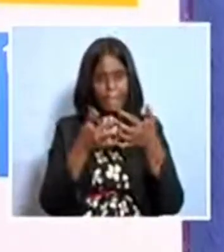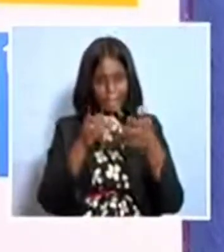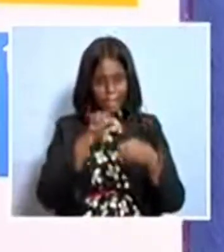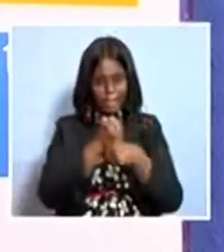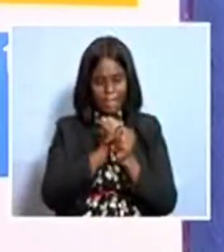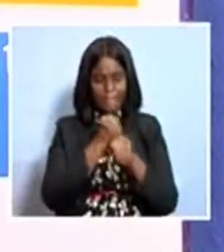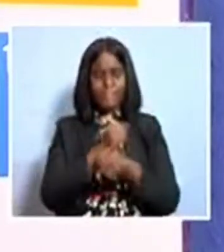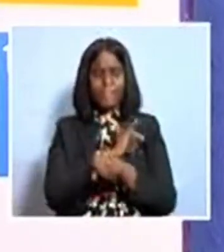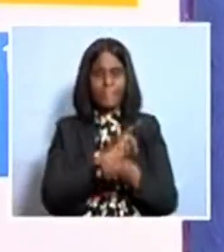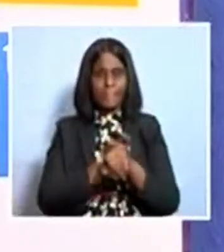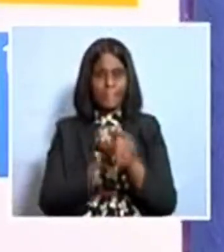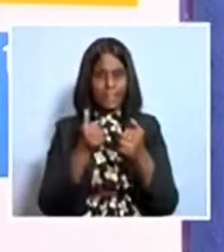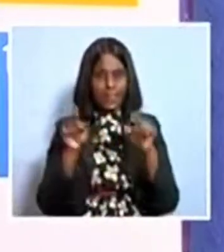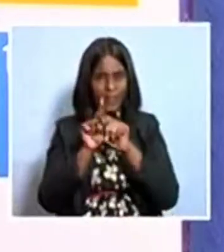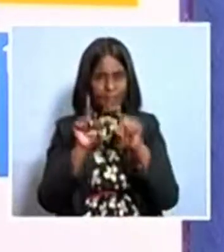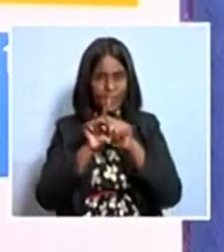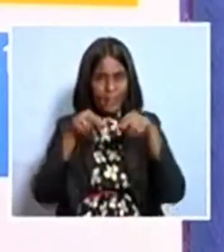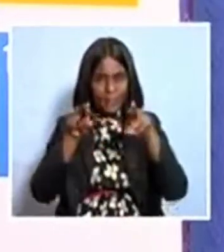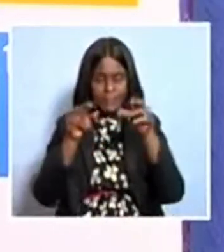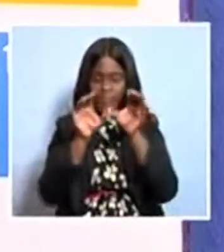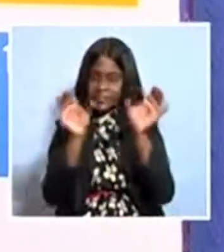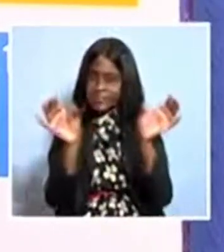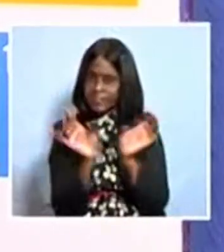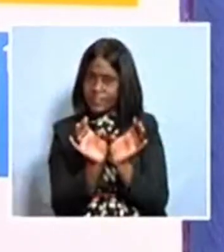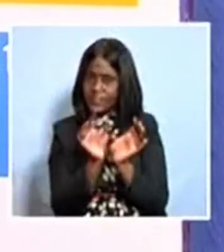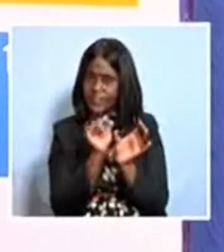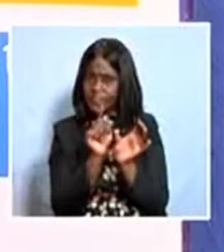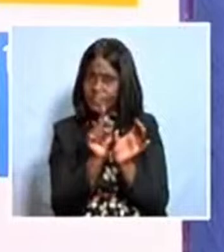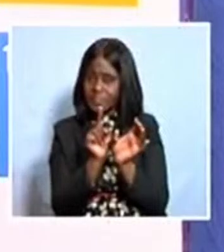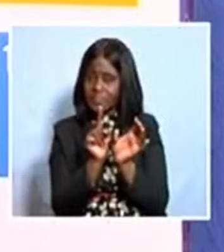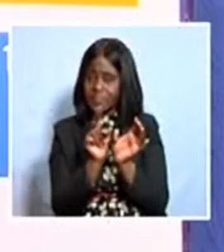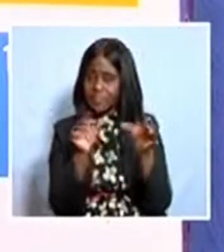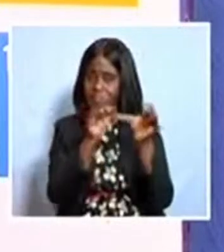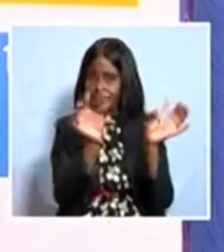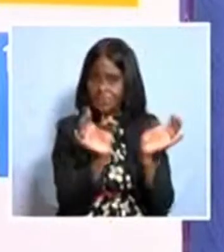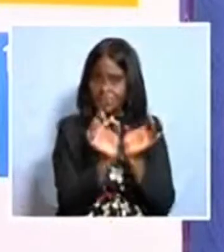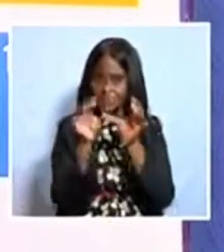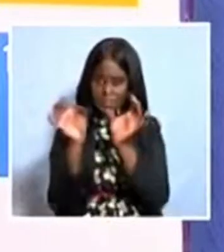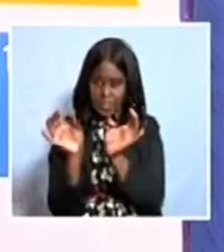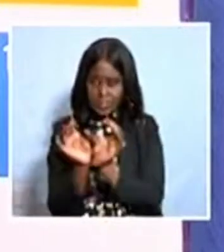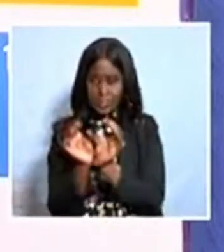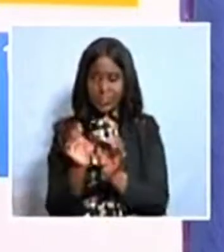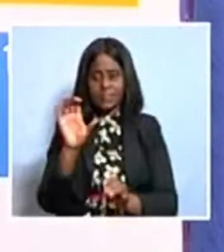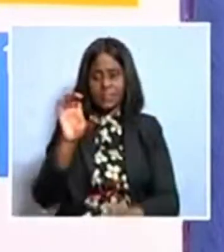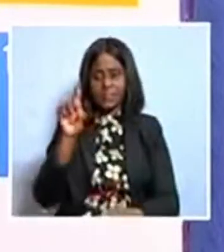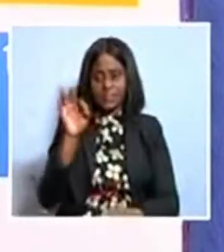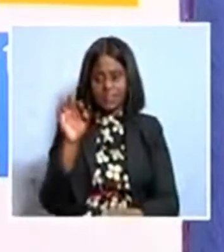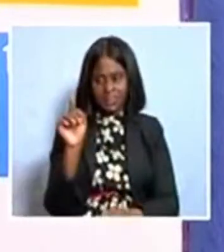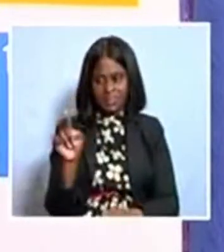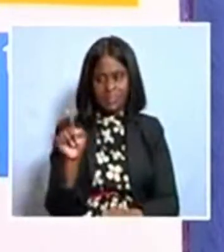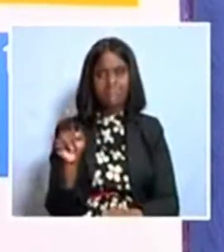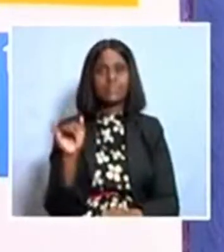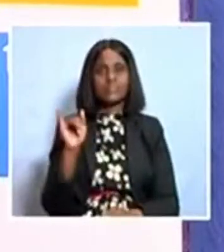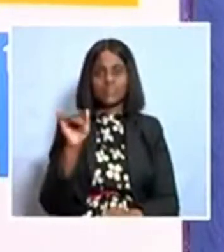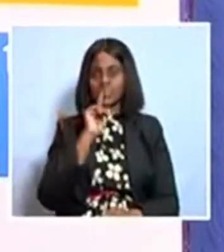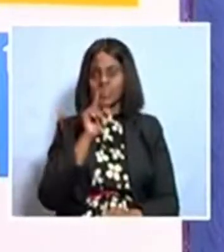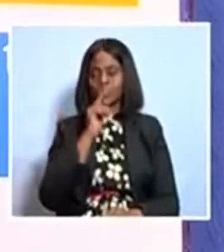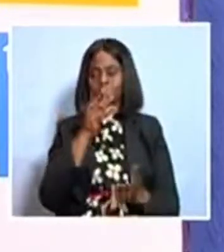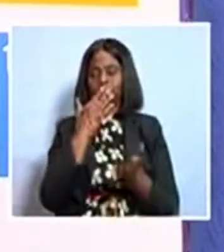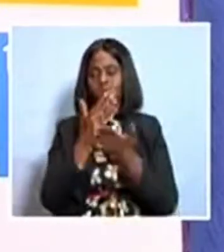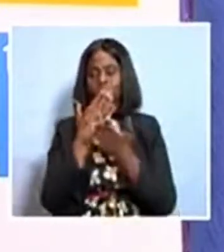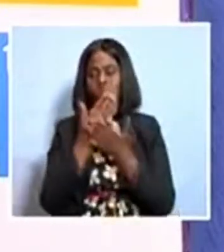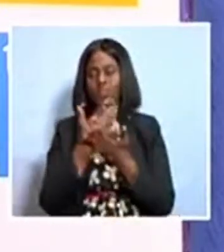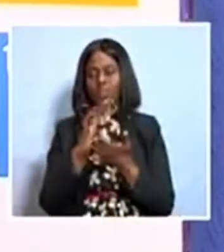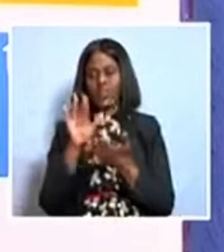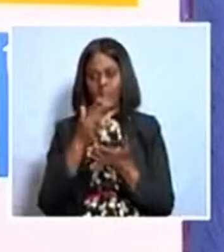industries. Concerning the road network in our constituencies, CDF is the answer.